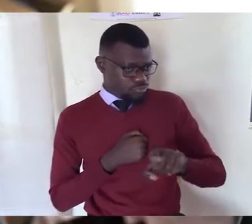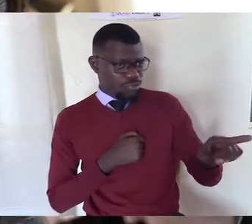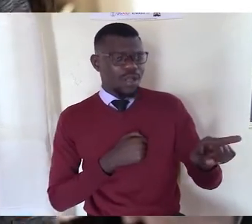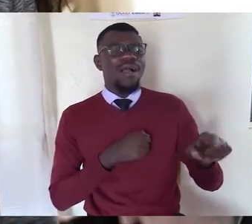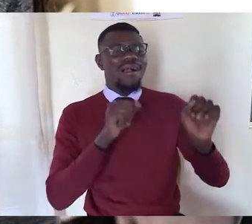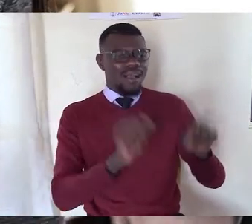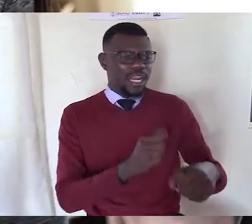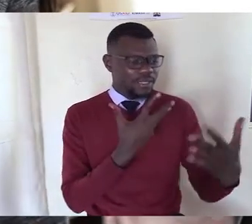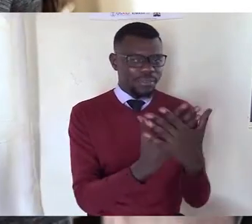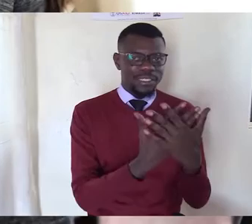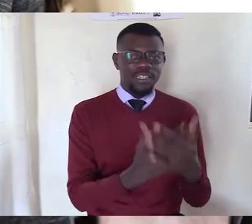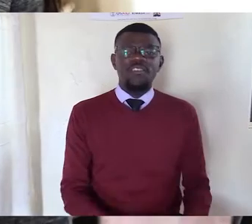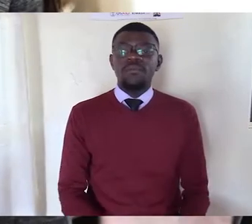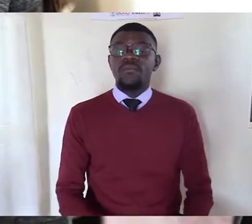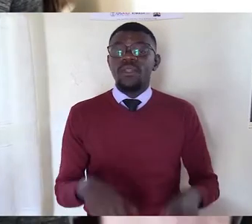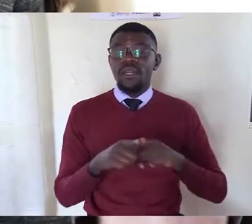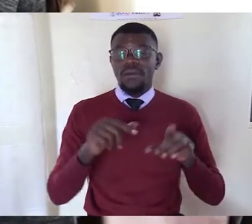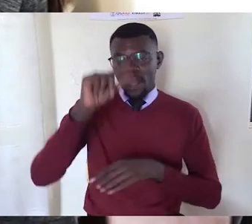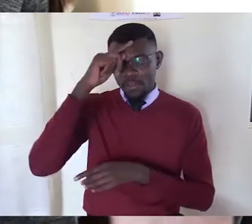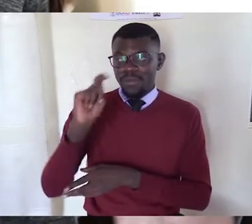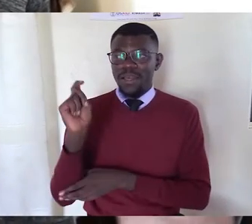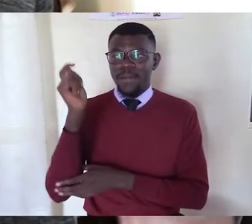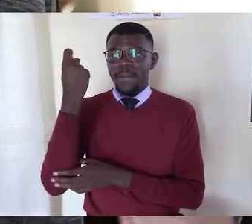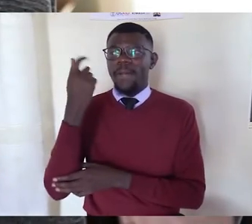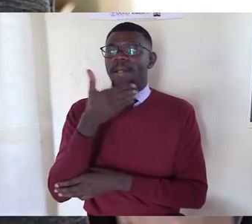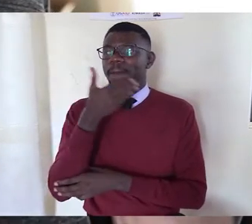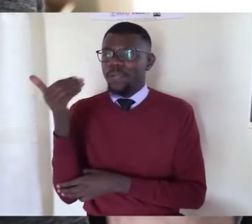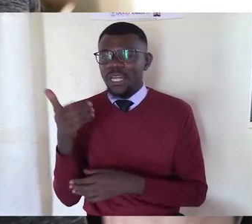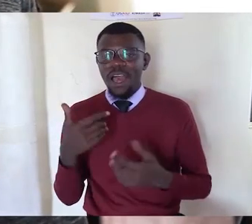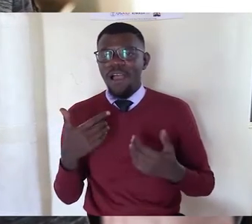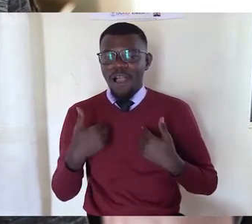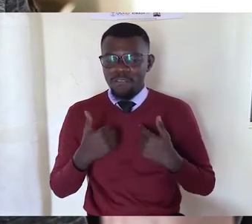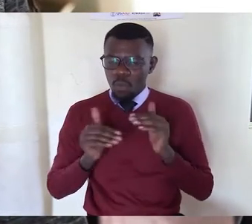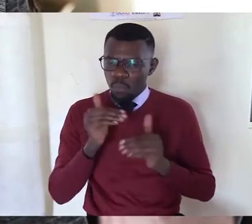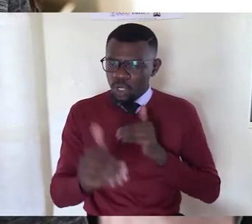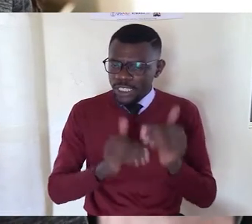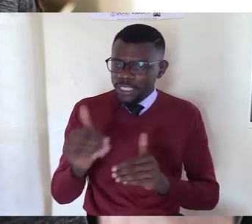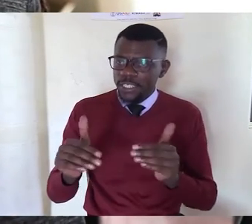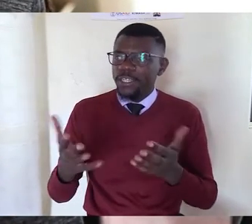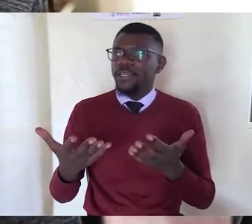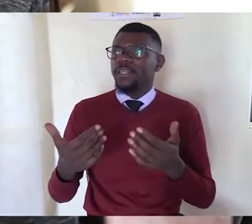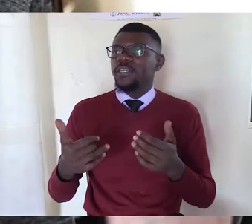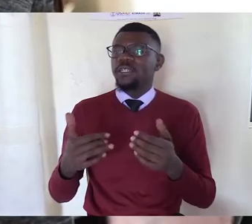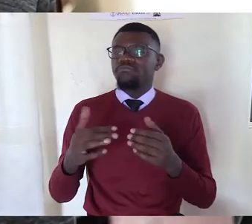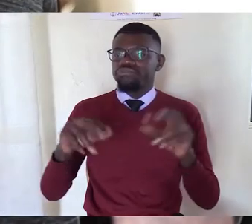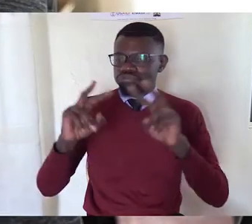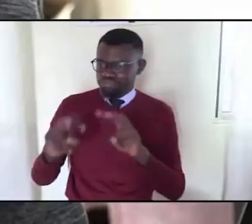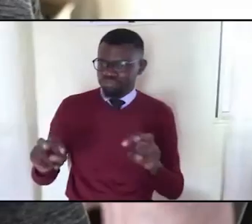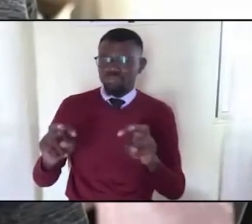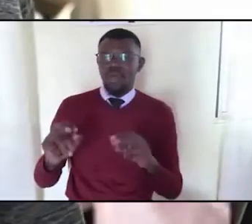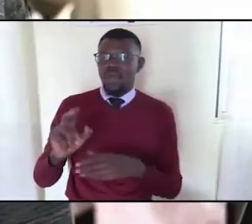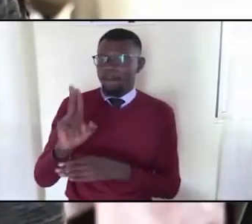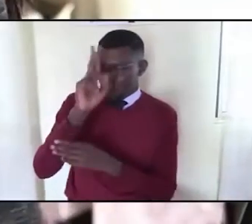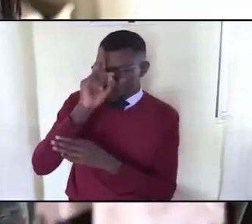The other one, the Kenyan government should sustain a periodic vetting process of law enforcement agents and other